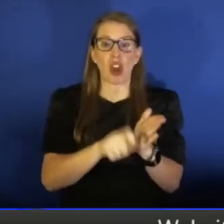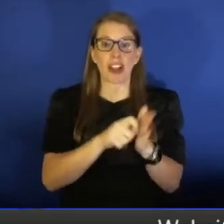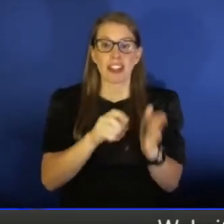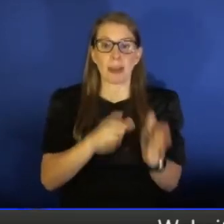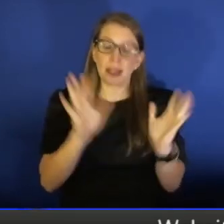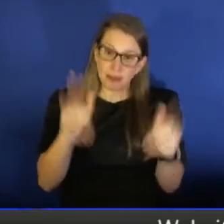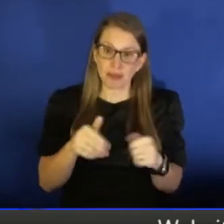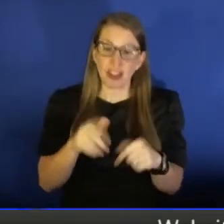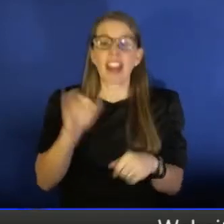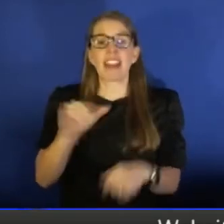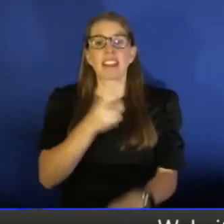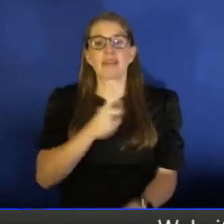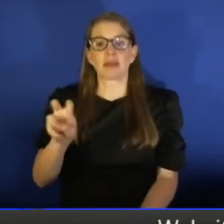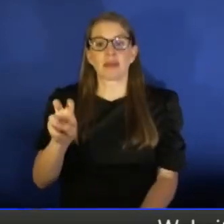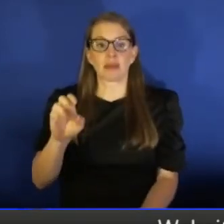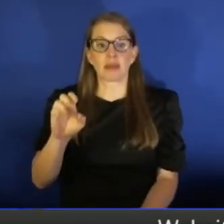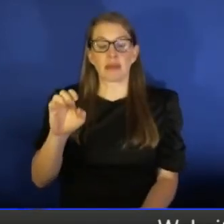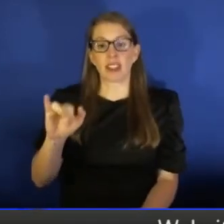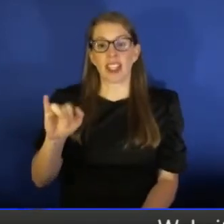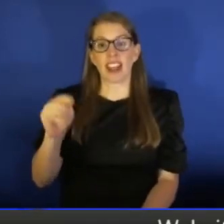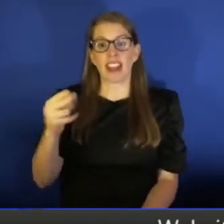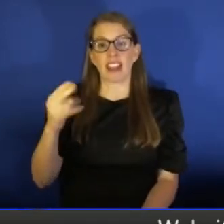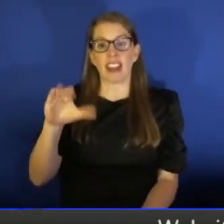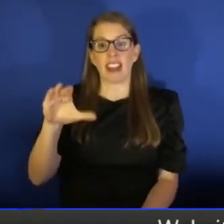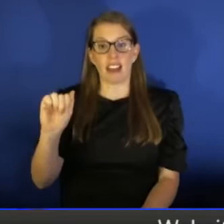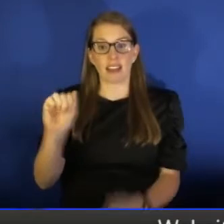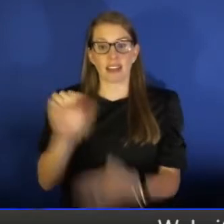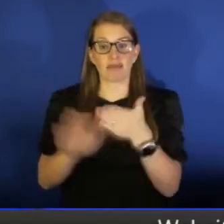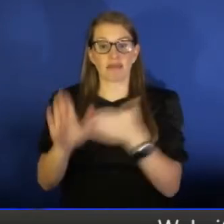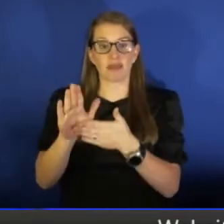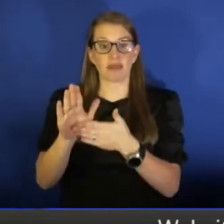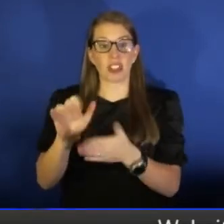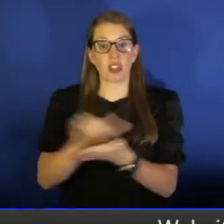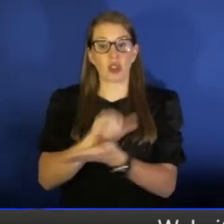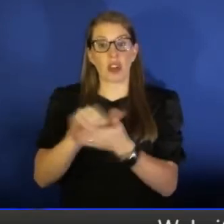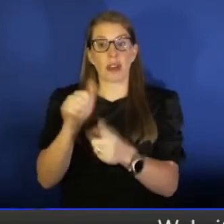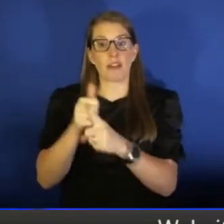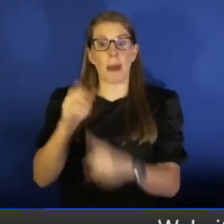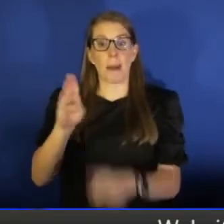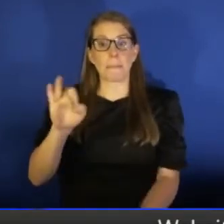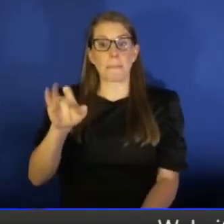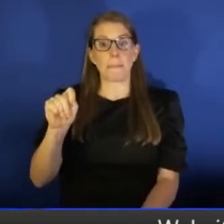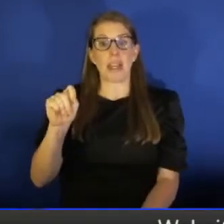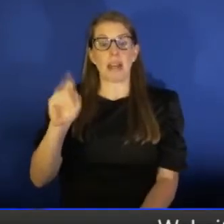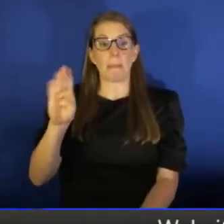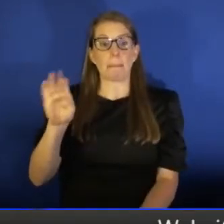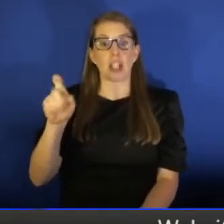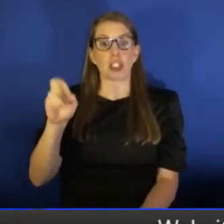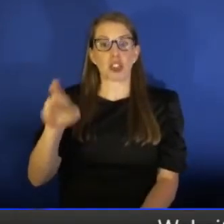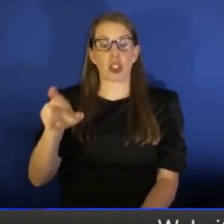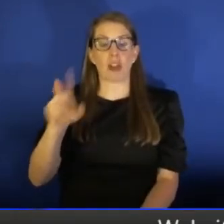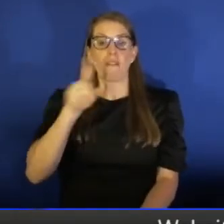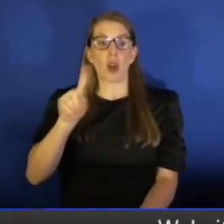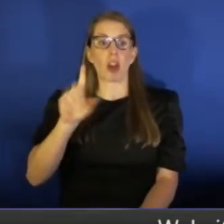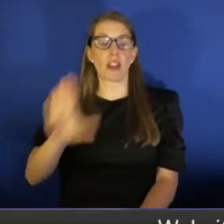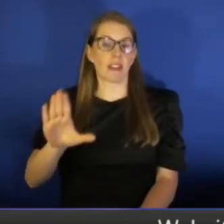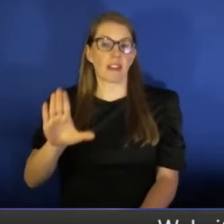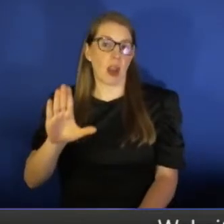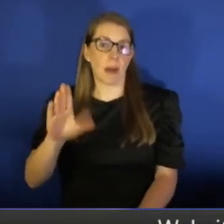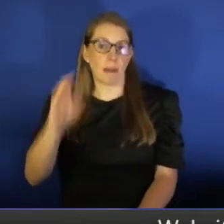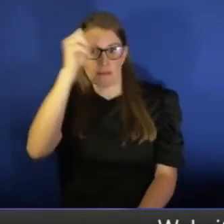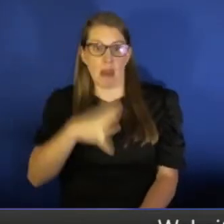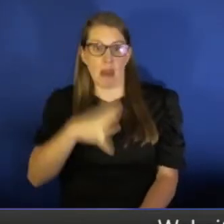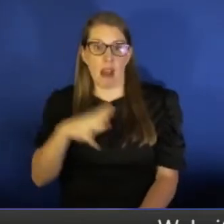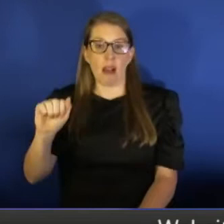Ithaca College in upstate New York, he was the beatboxer for their all-male a cappella group. Yeah. So he'd always had a lot of Okay, you left all